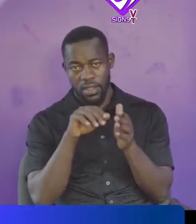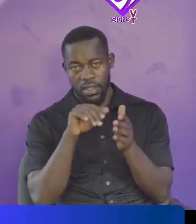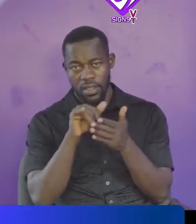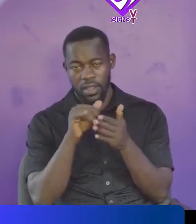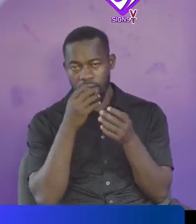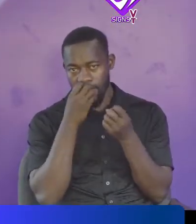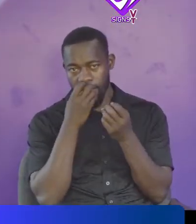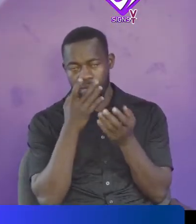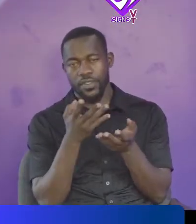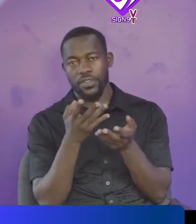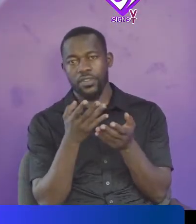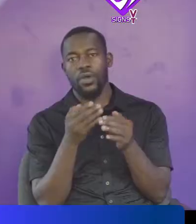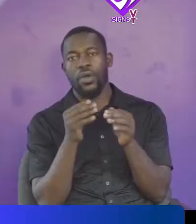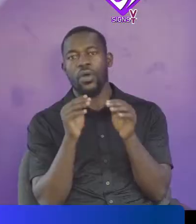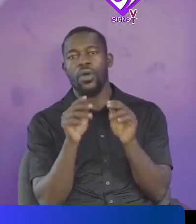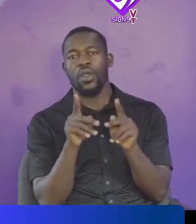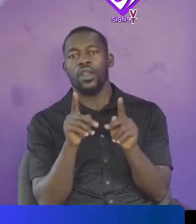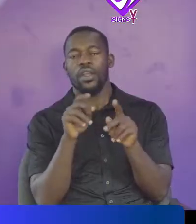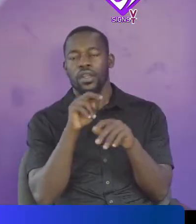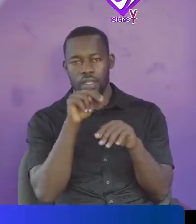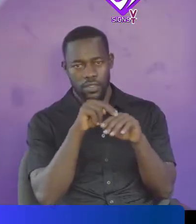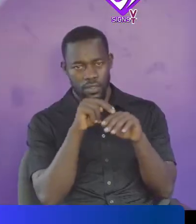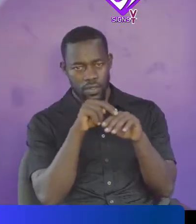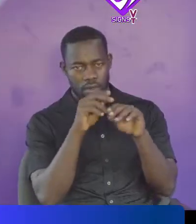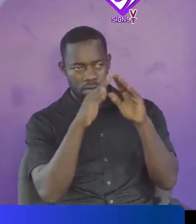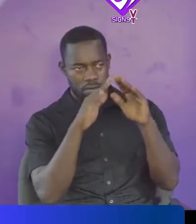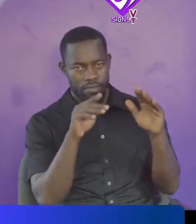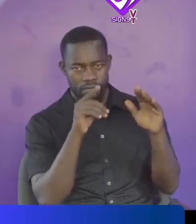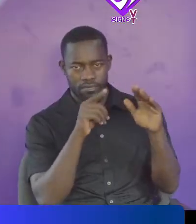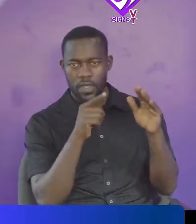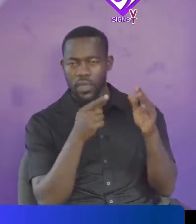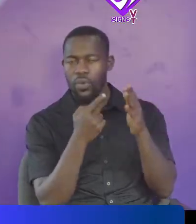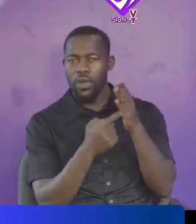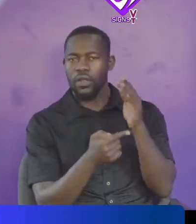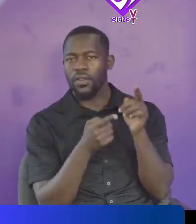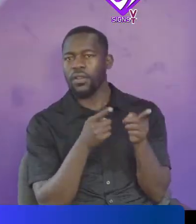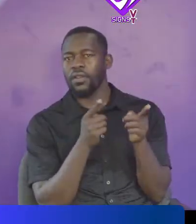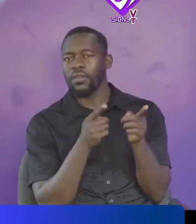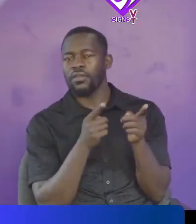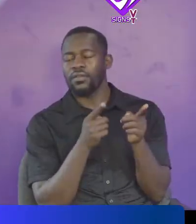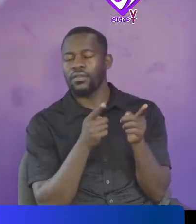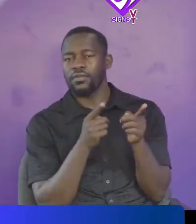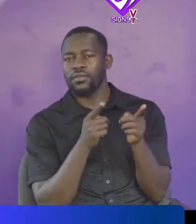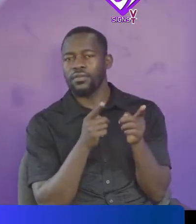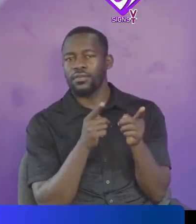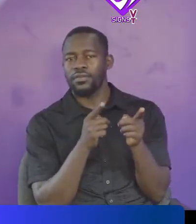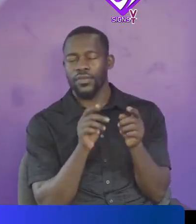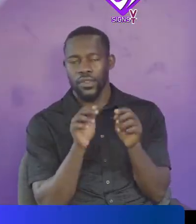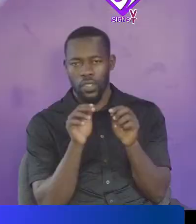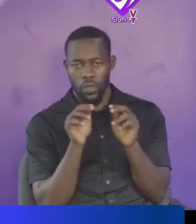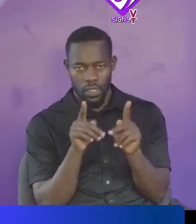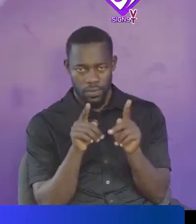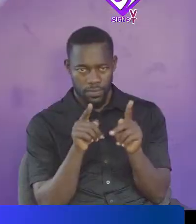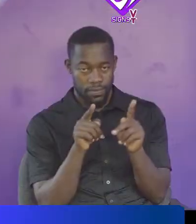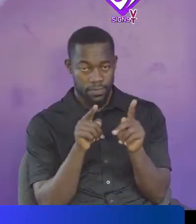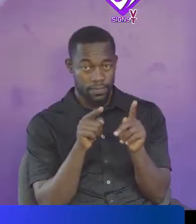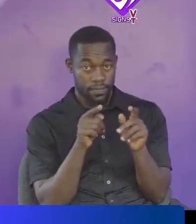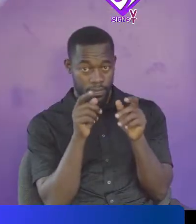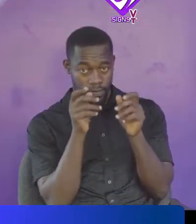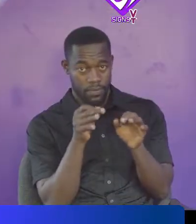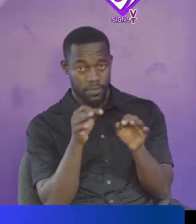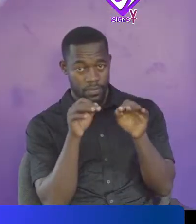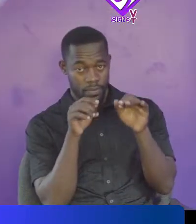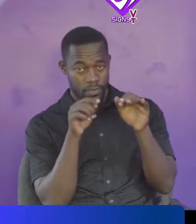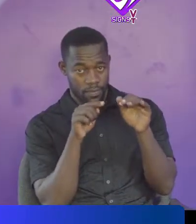in the National Archives? What would I find in the National Archives? All right. The National Archives, as you enter the